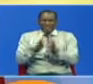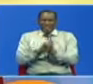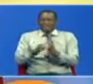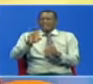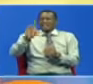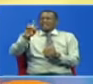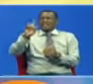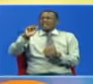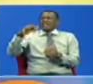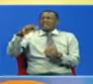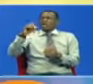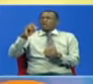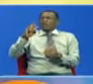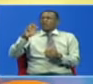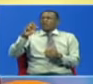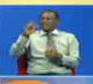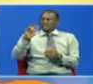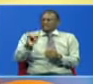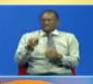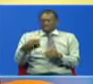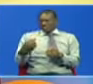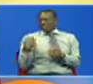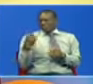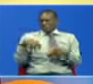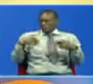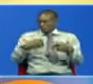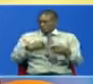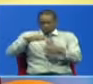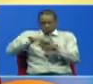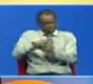Dagoretti have been rising steadily.